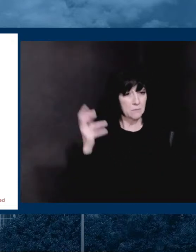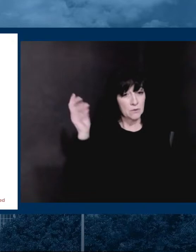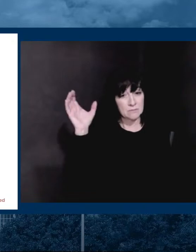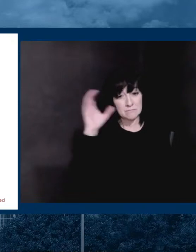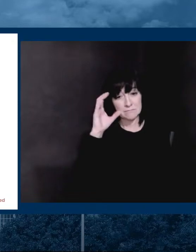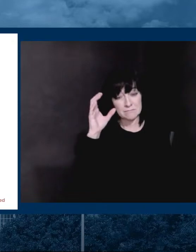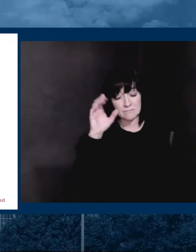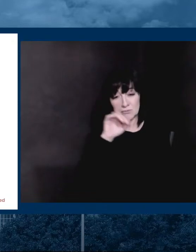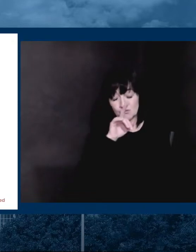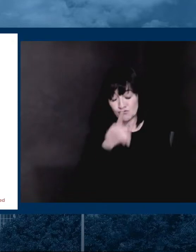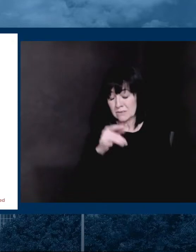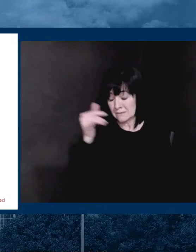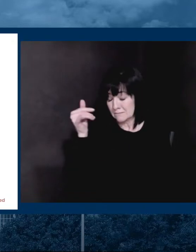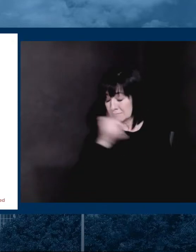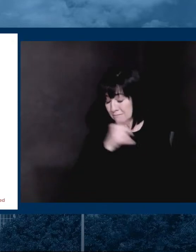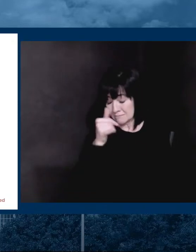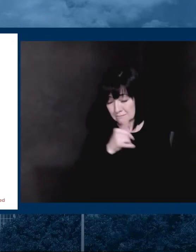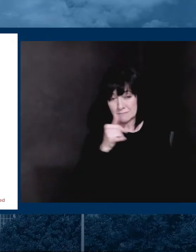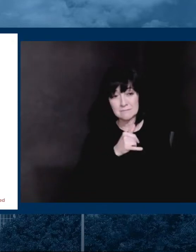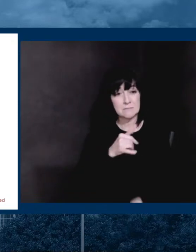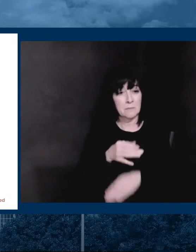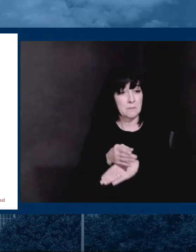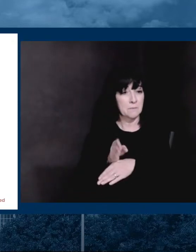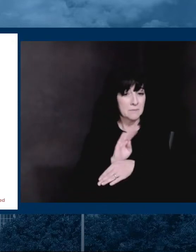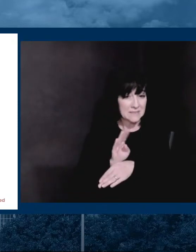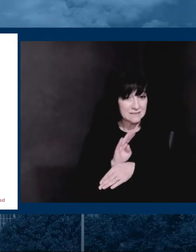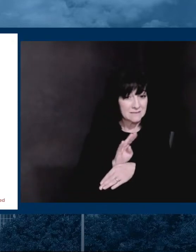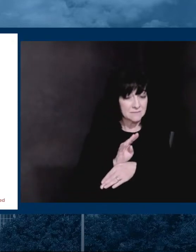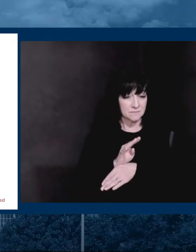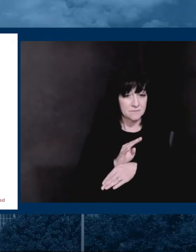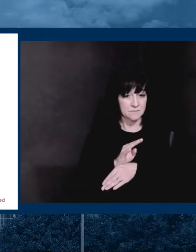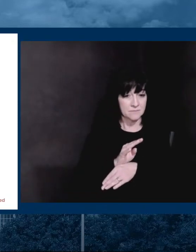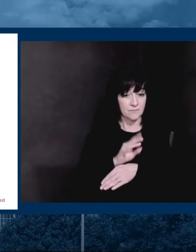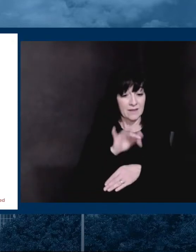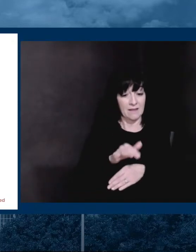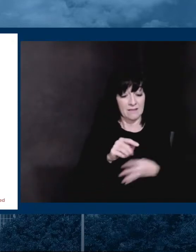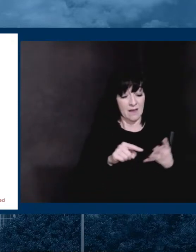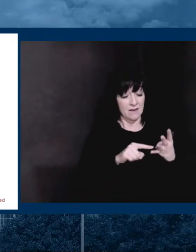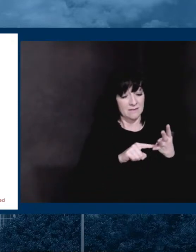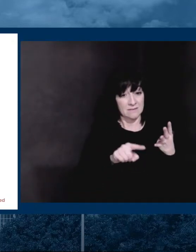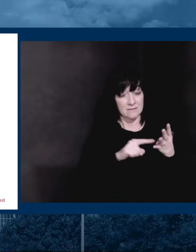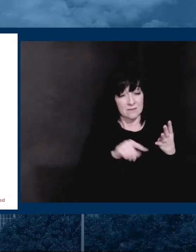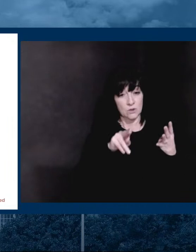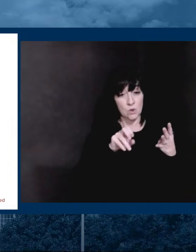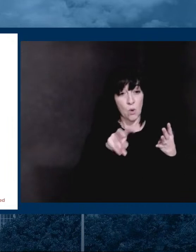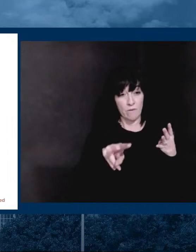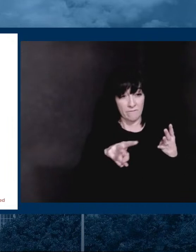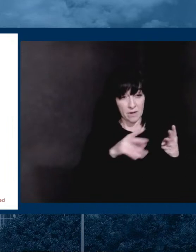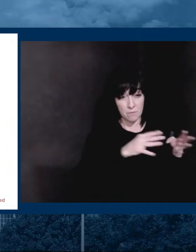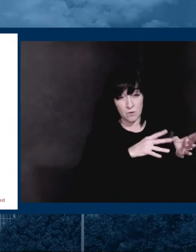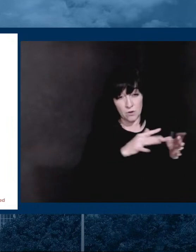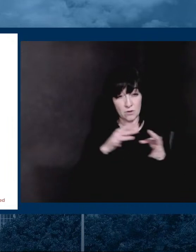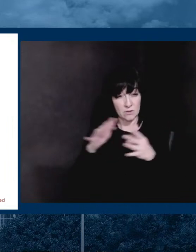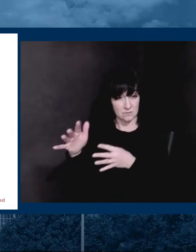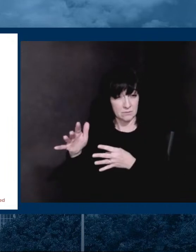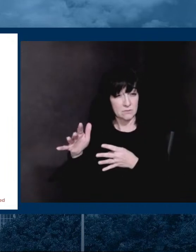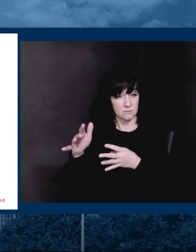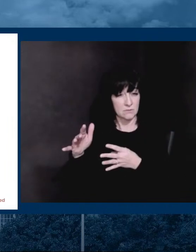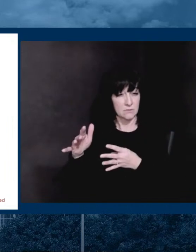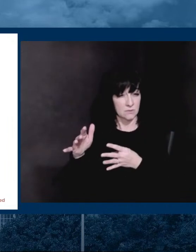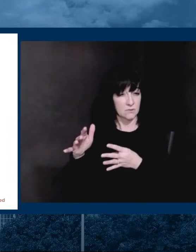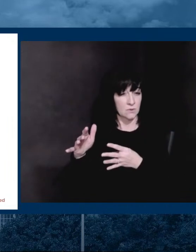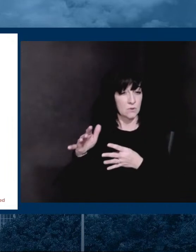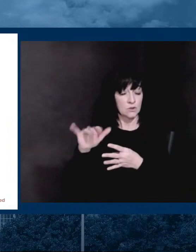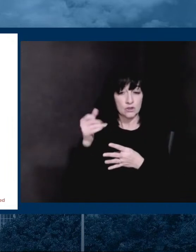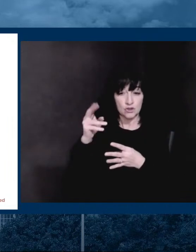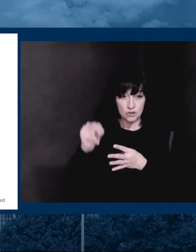the last week of November and first day of January, over 200,000 tests. We did see a little dip there with the